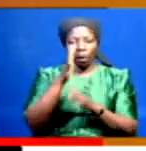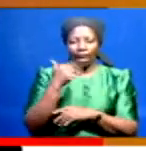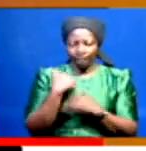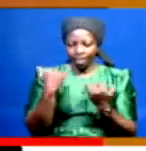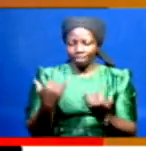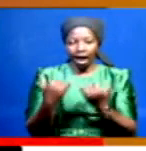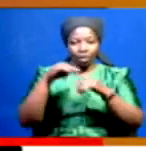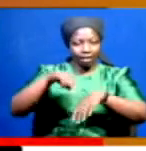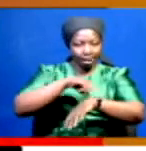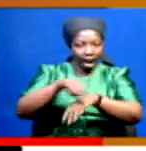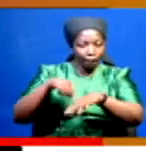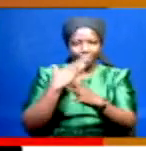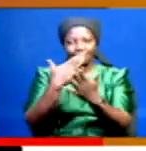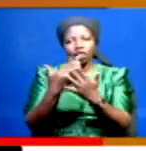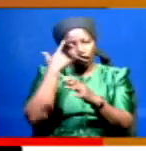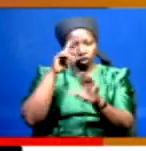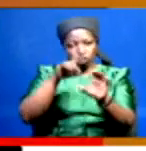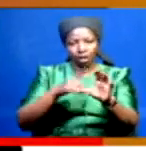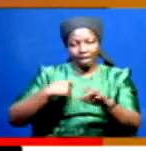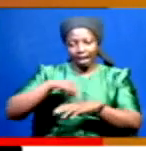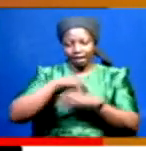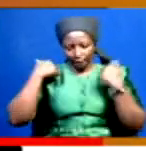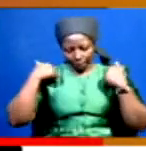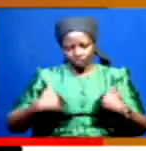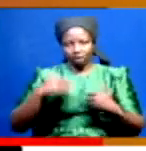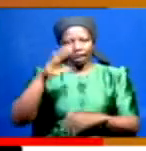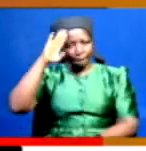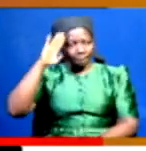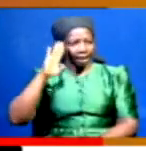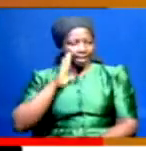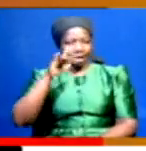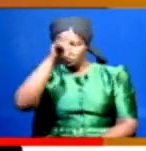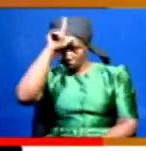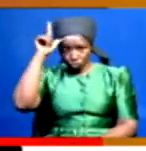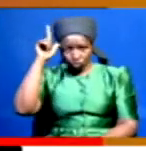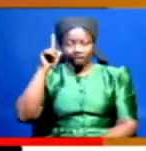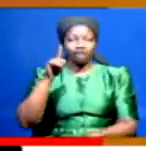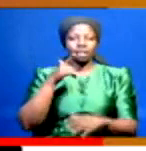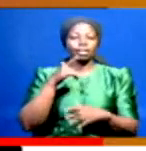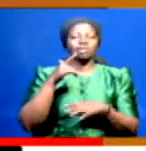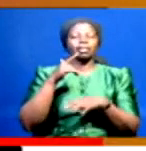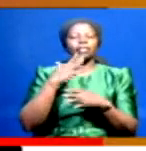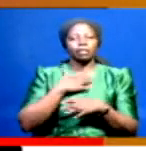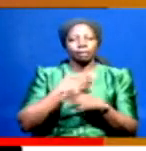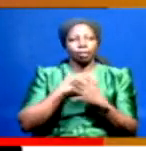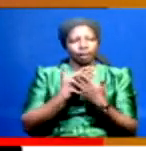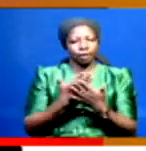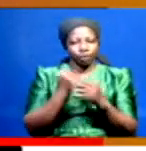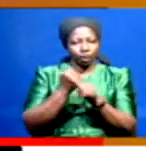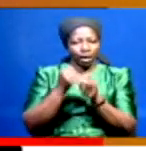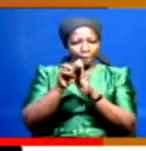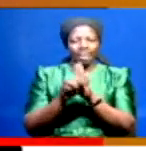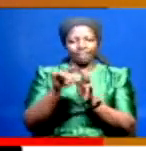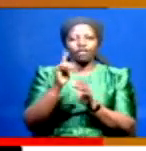us. My name is Bentro Njue. Lucy Maura will be my colleague. She is on the bottom right of your screen. She will be handling the